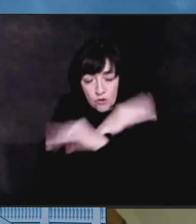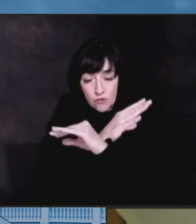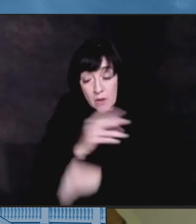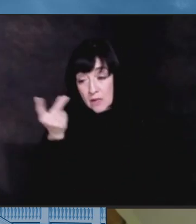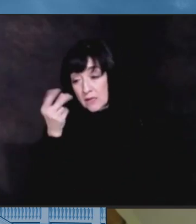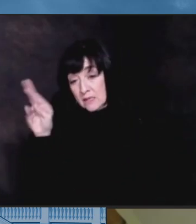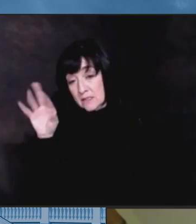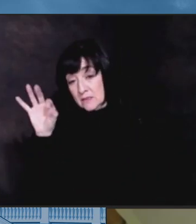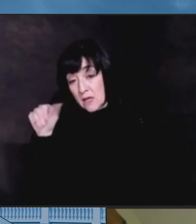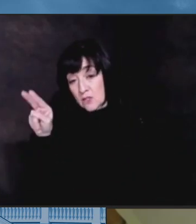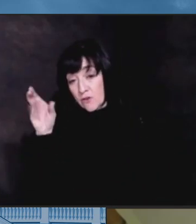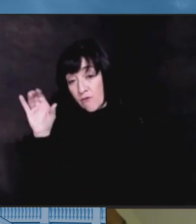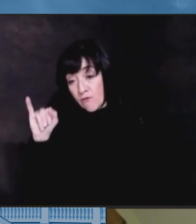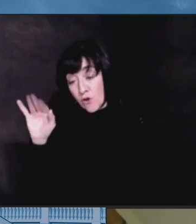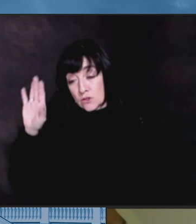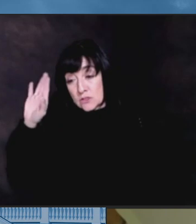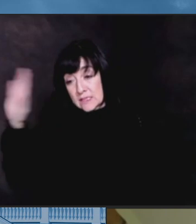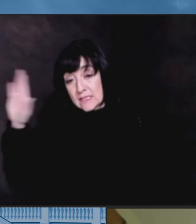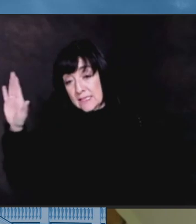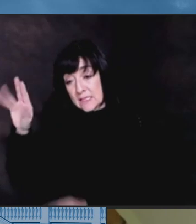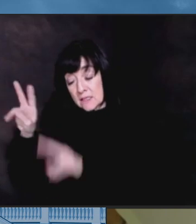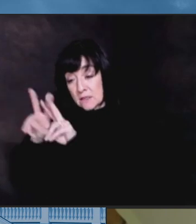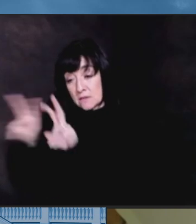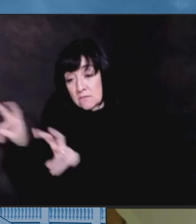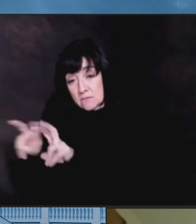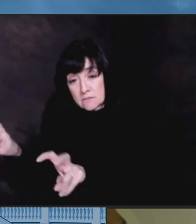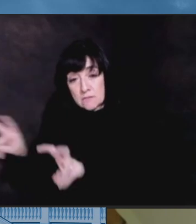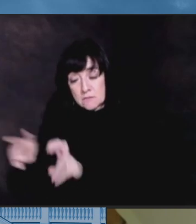Fauci's analysis there has been part of our